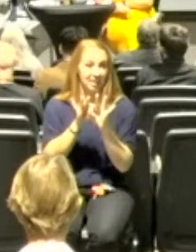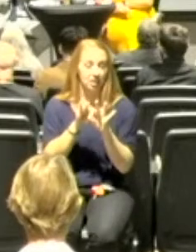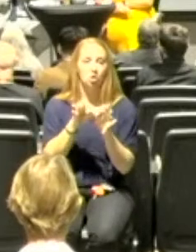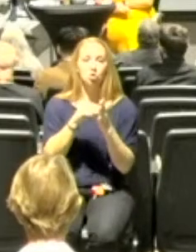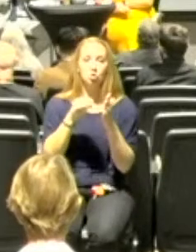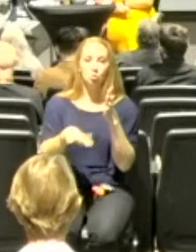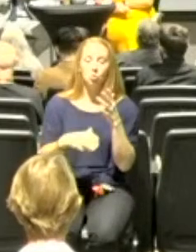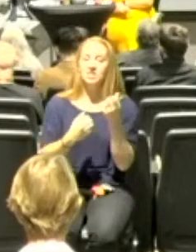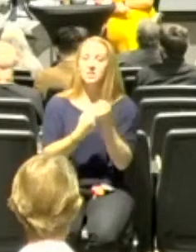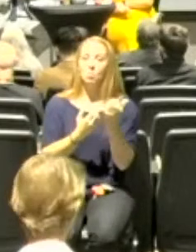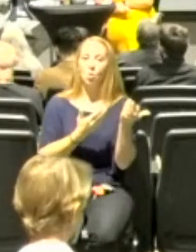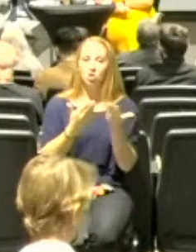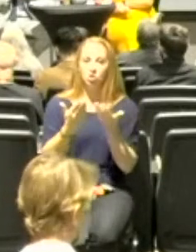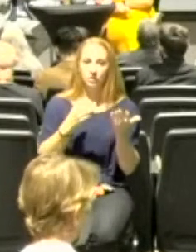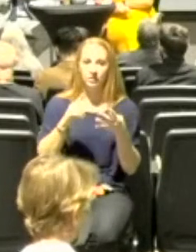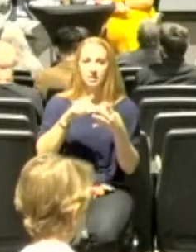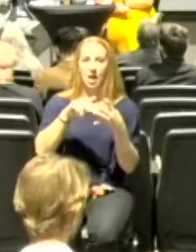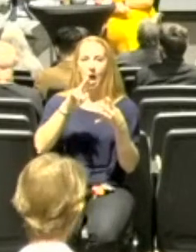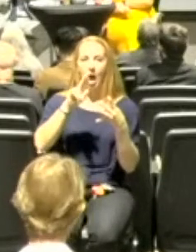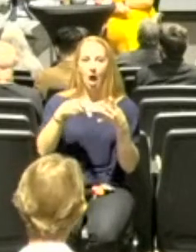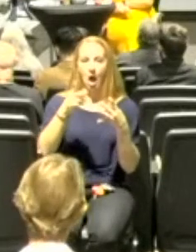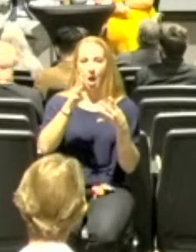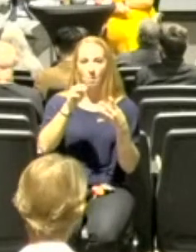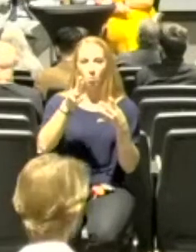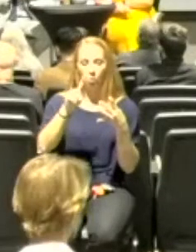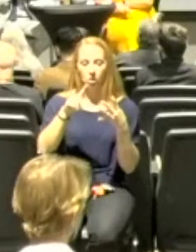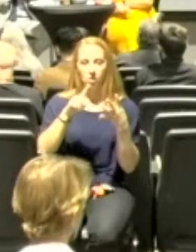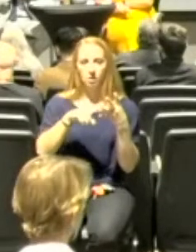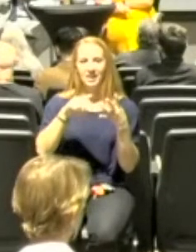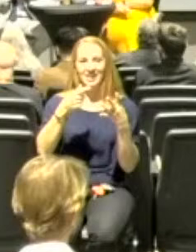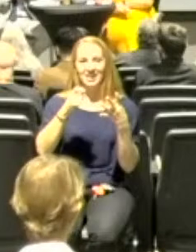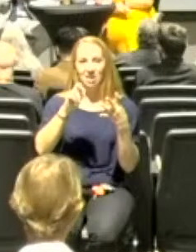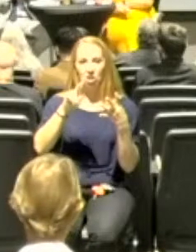Services, that's Upward Bound, that's Gear Up, and the new,